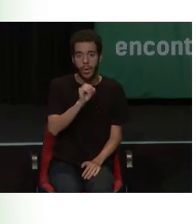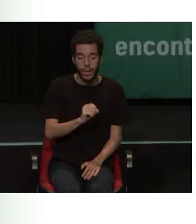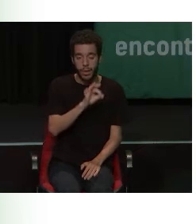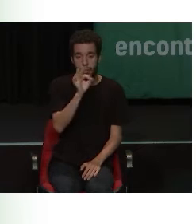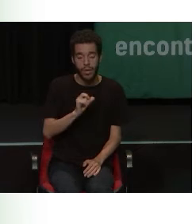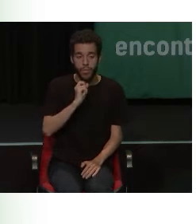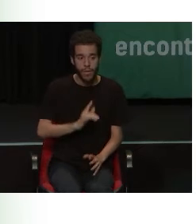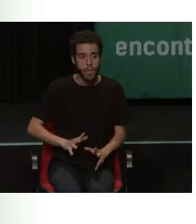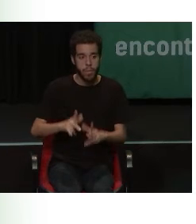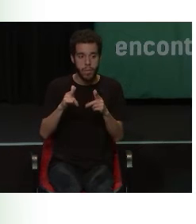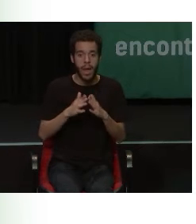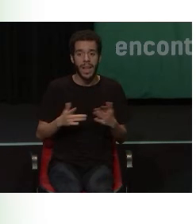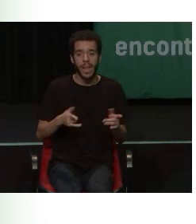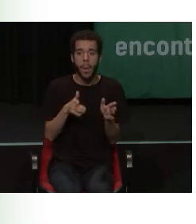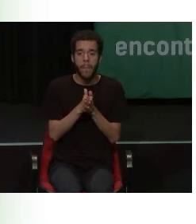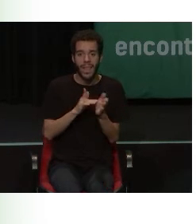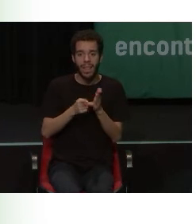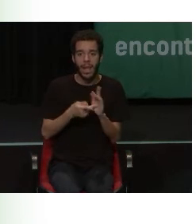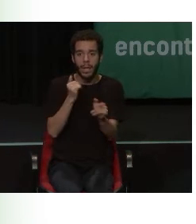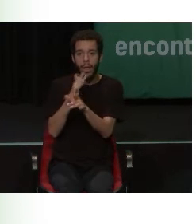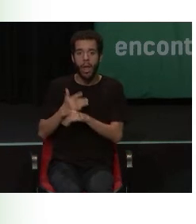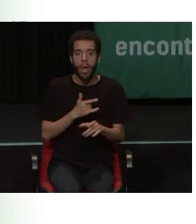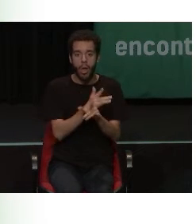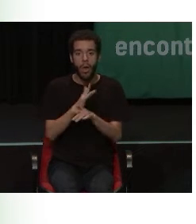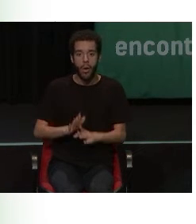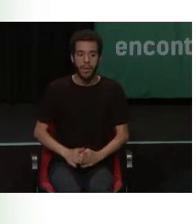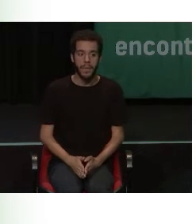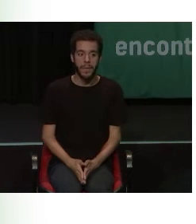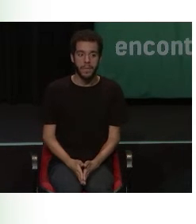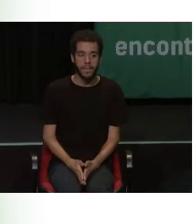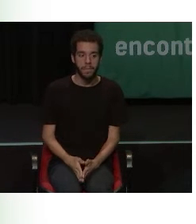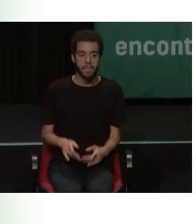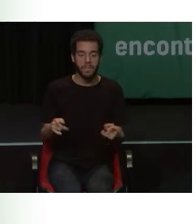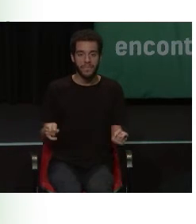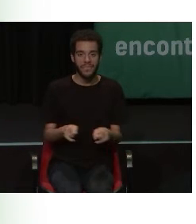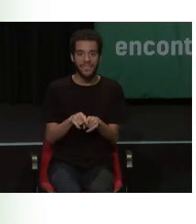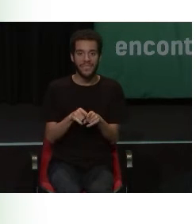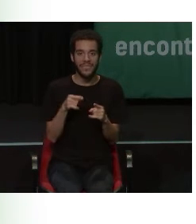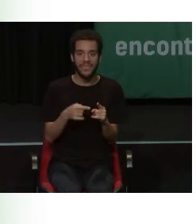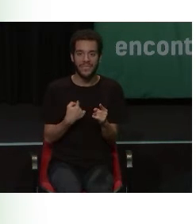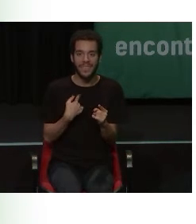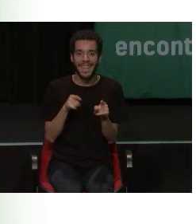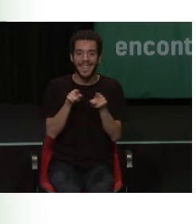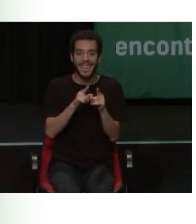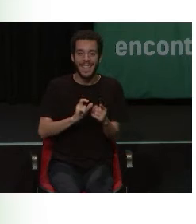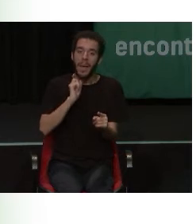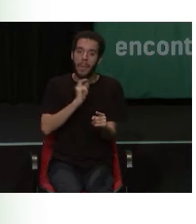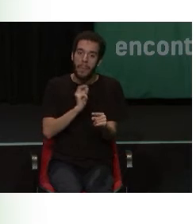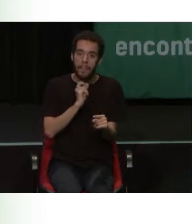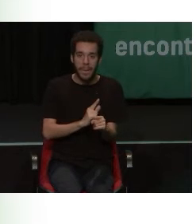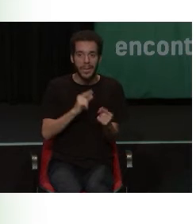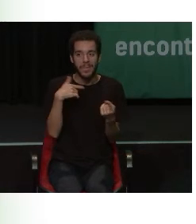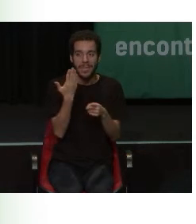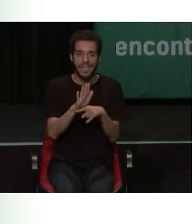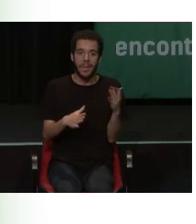também using outras técnicas. and other techniques. Estamos também We a are fazer also em virtude